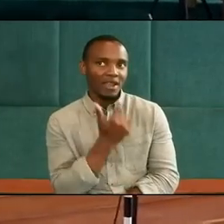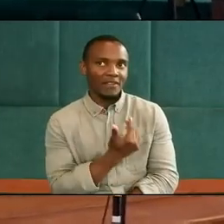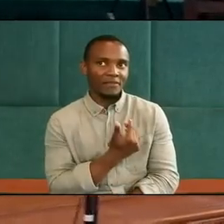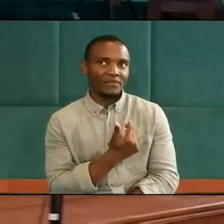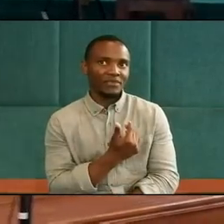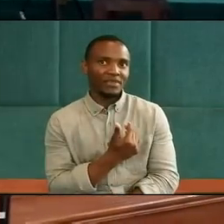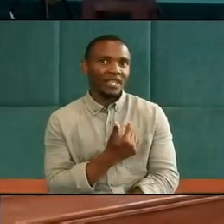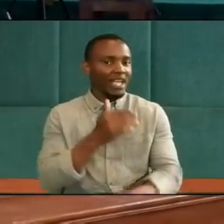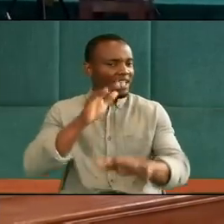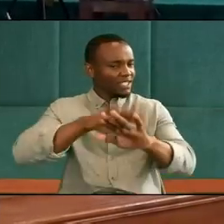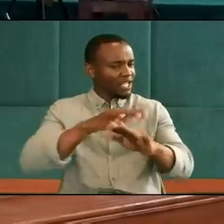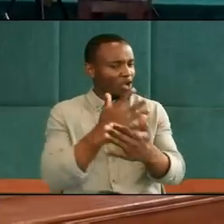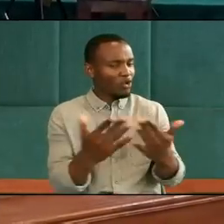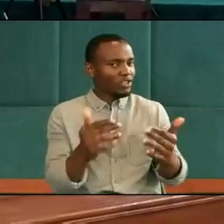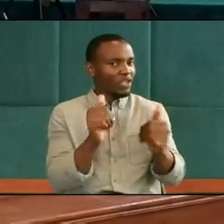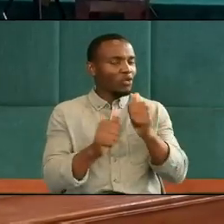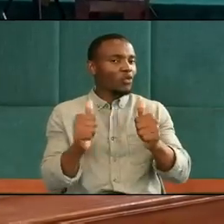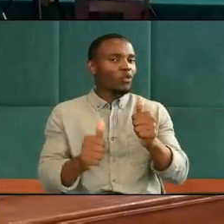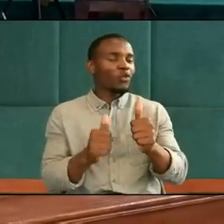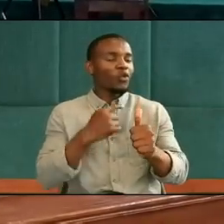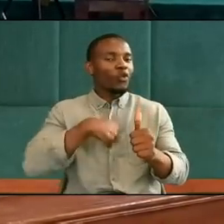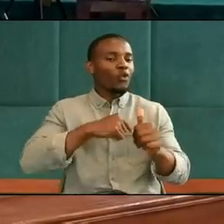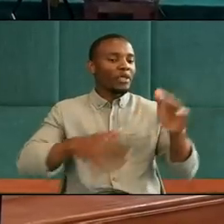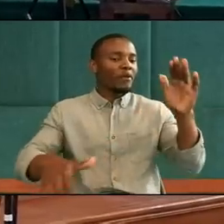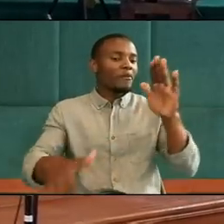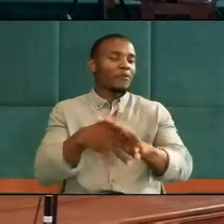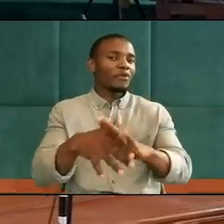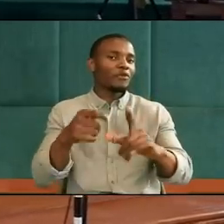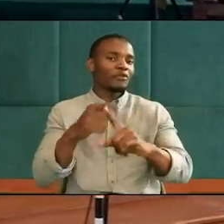It's a good thing we didn't vote to take him off the team.